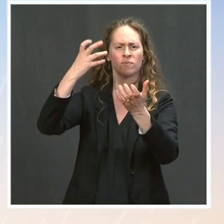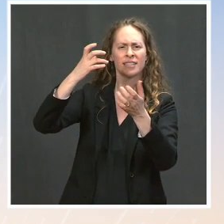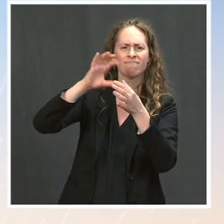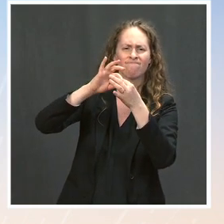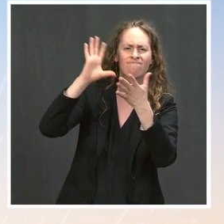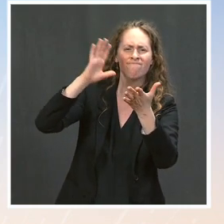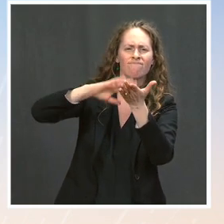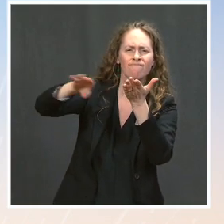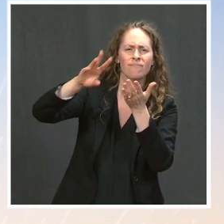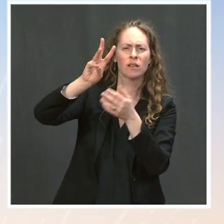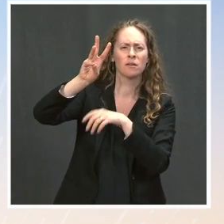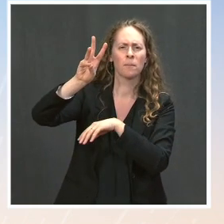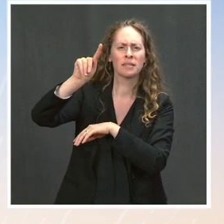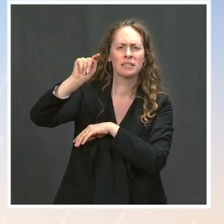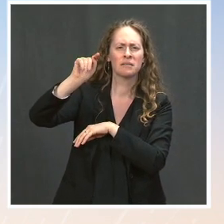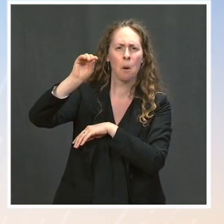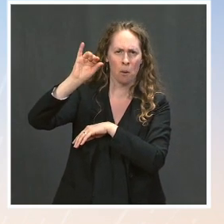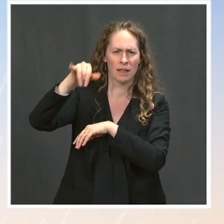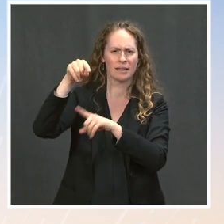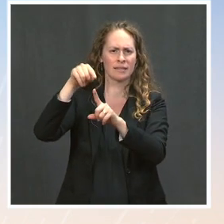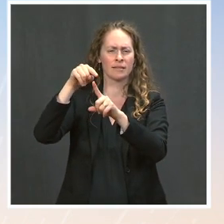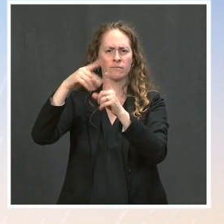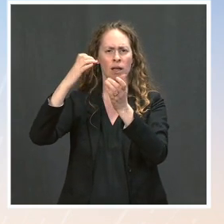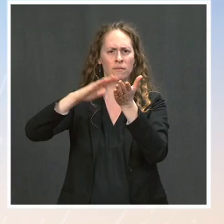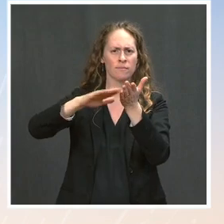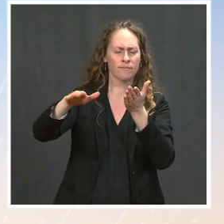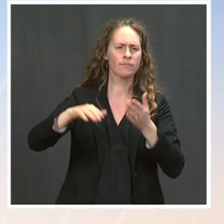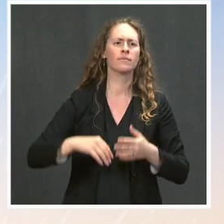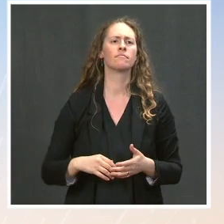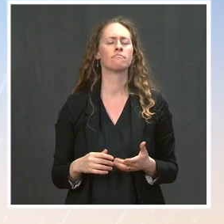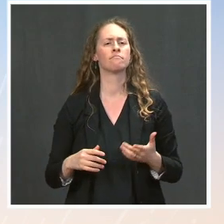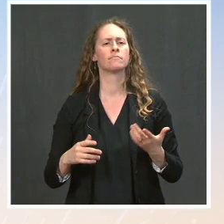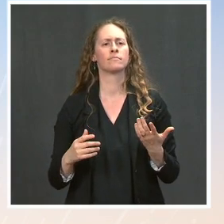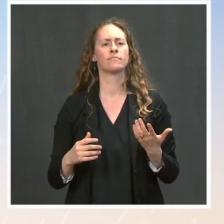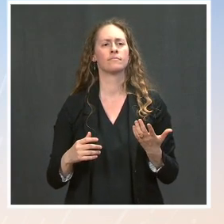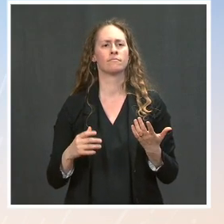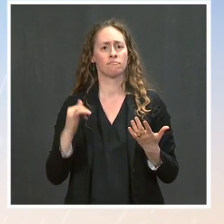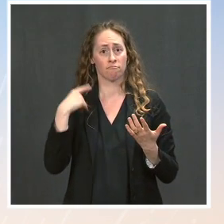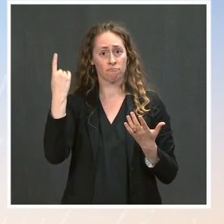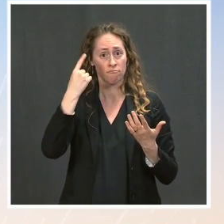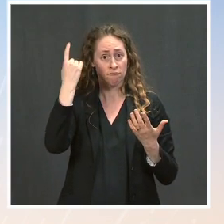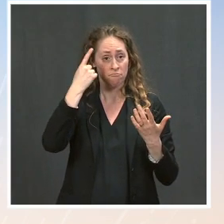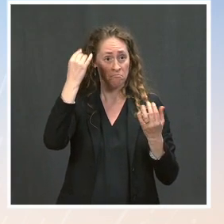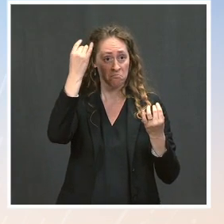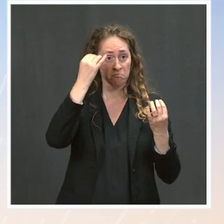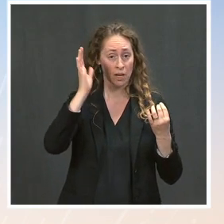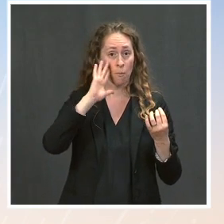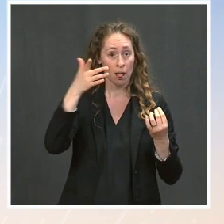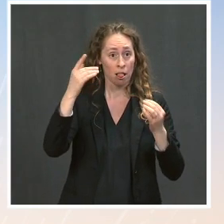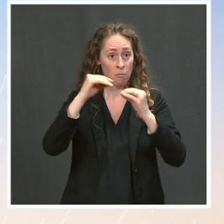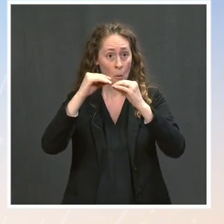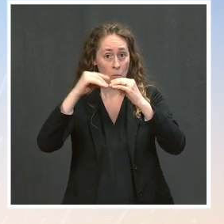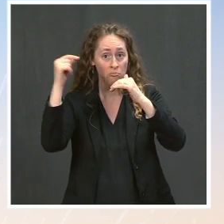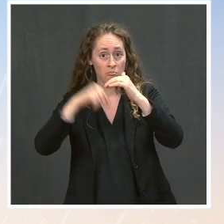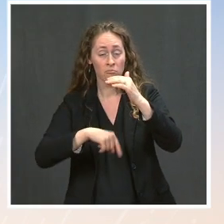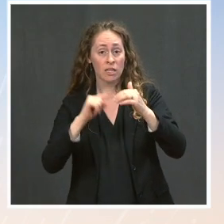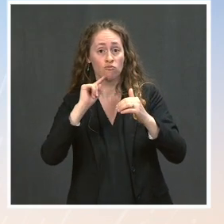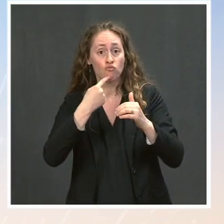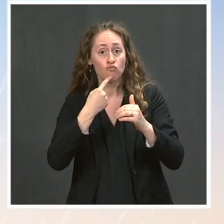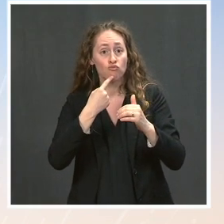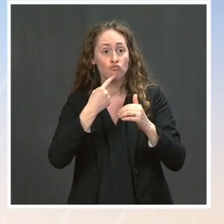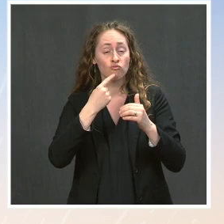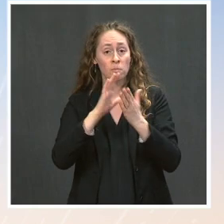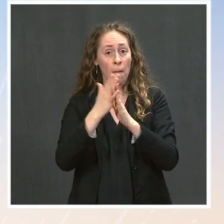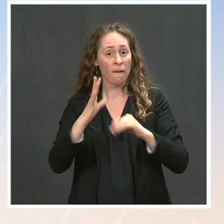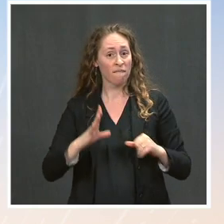until now, the U.S. has not even permitted those discussions to take place on a formal level. Given what we're seeing